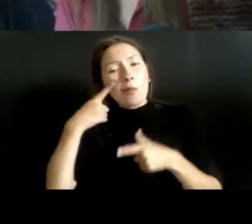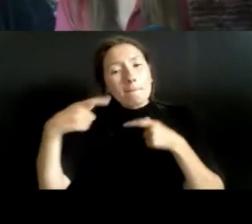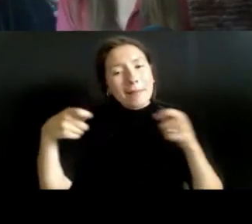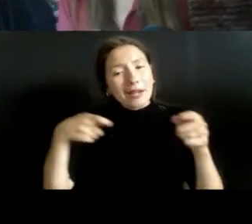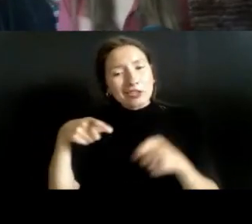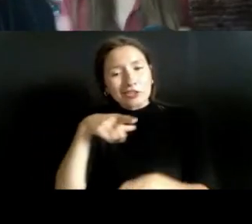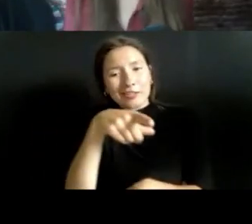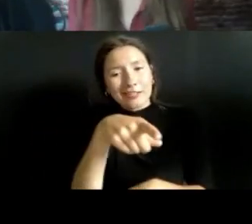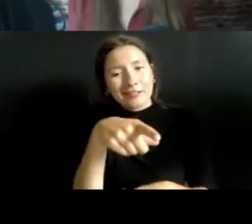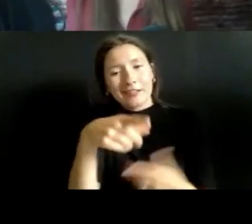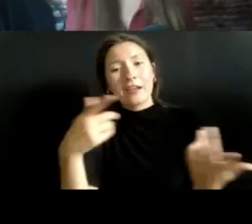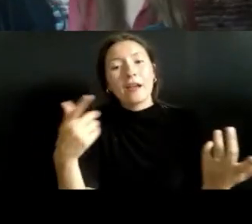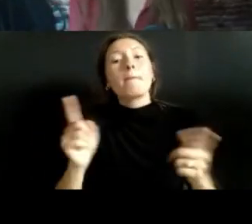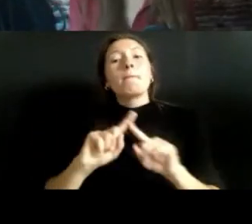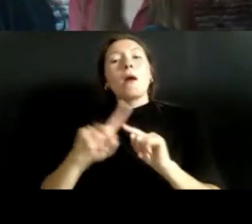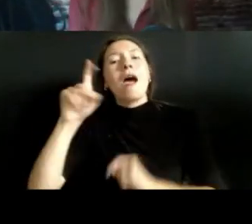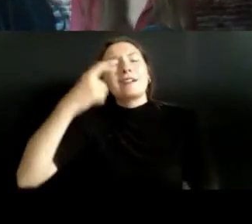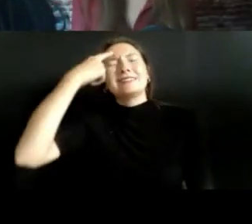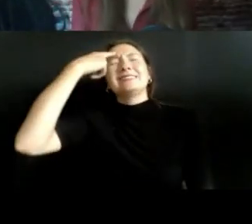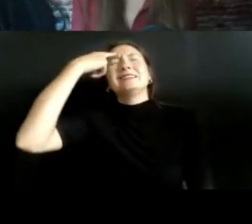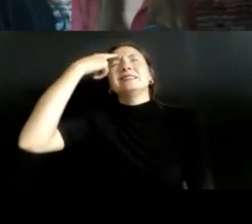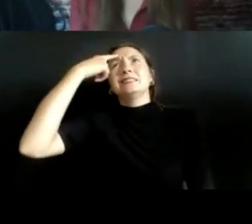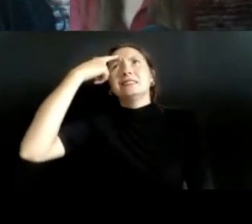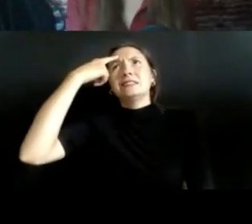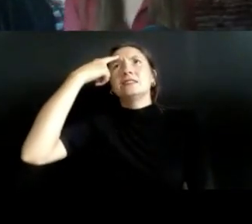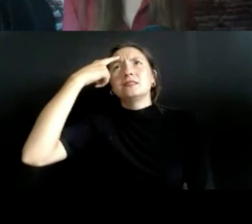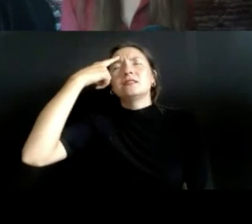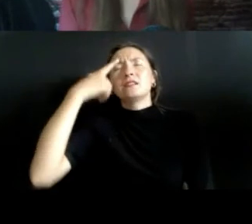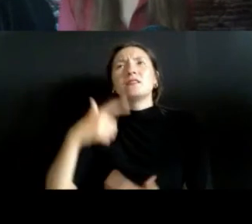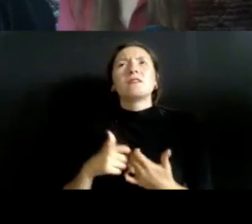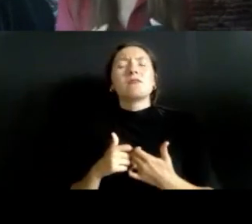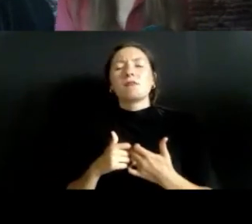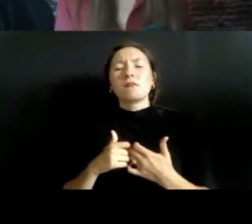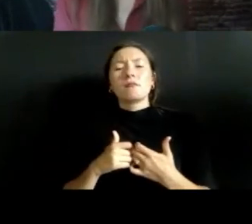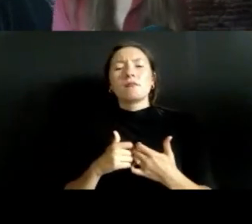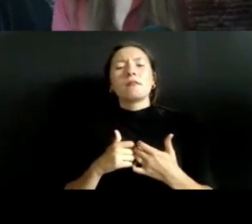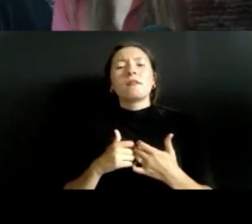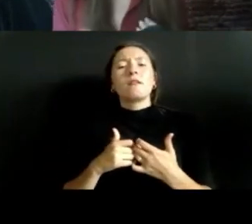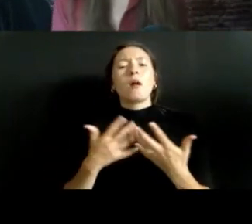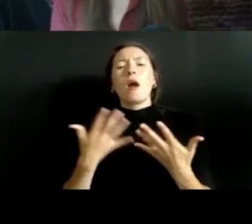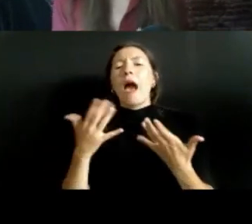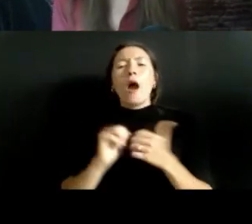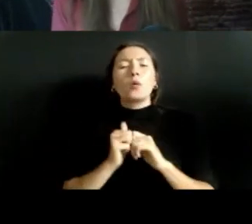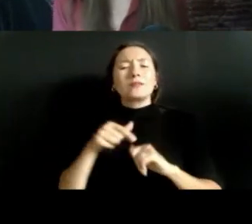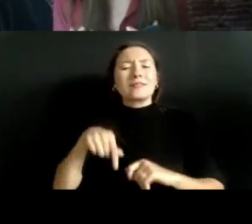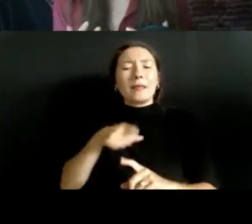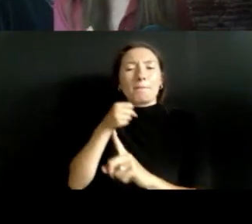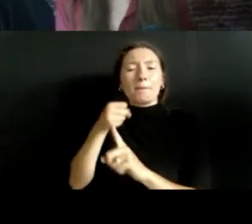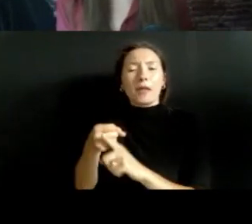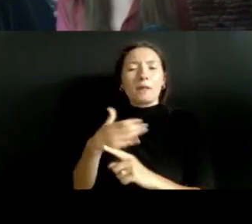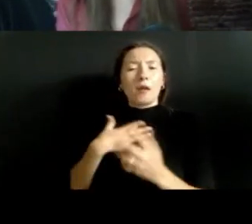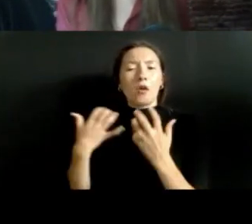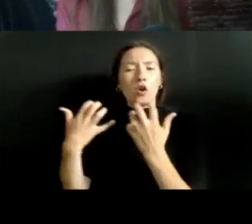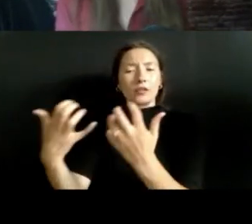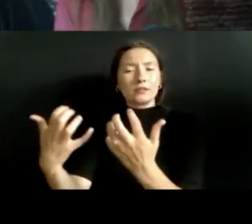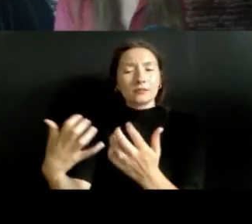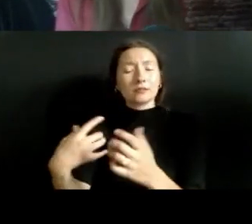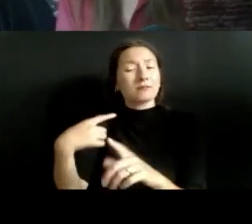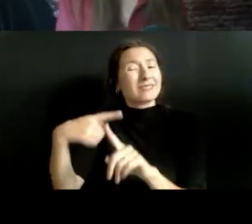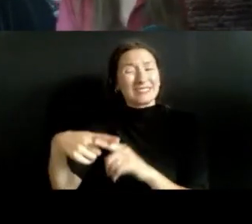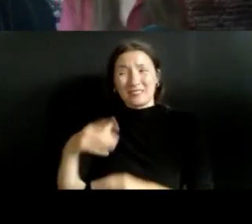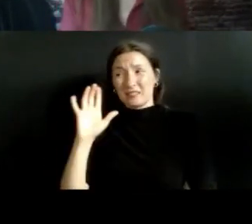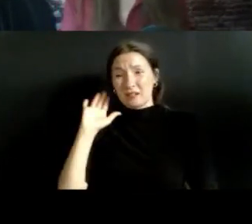impact, including whether or not it's even helpful. Because I know